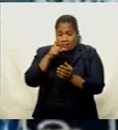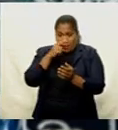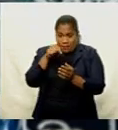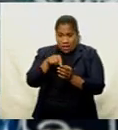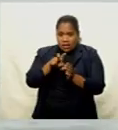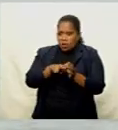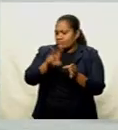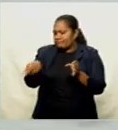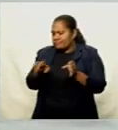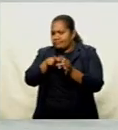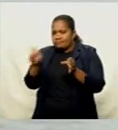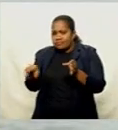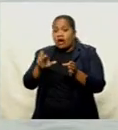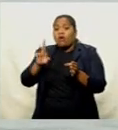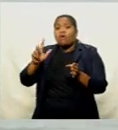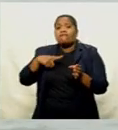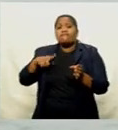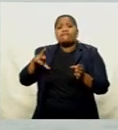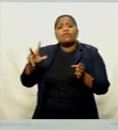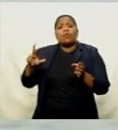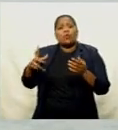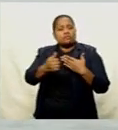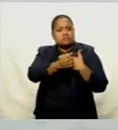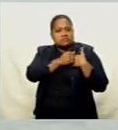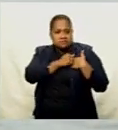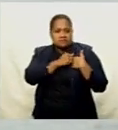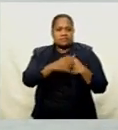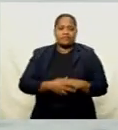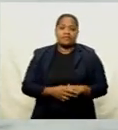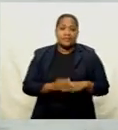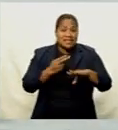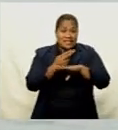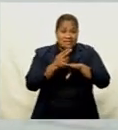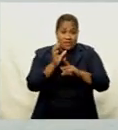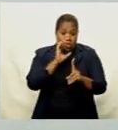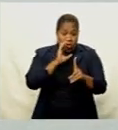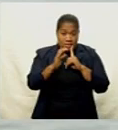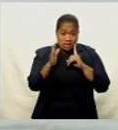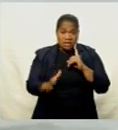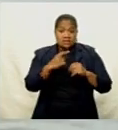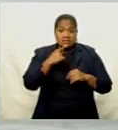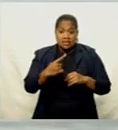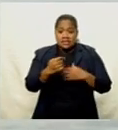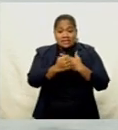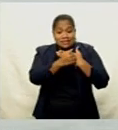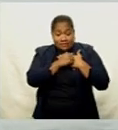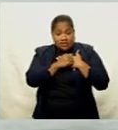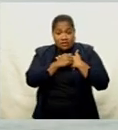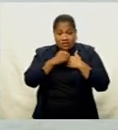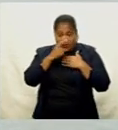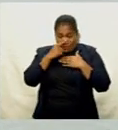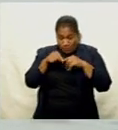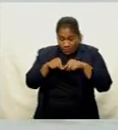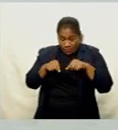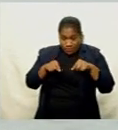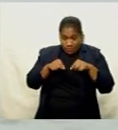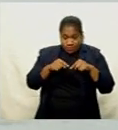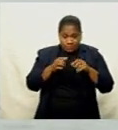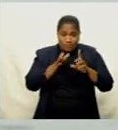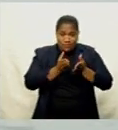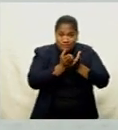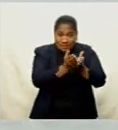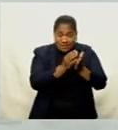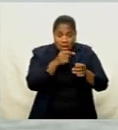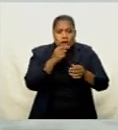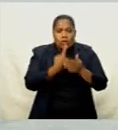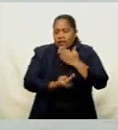their own safety. The Navy commander says the safety of officers on the ground is also paramount, and the bad weather that prevailed in most parts